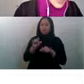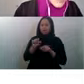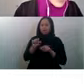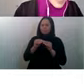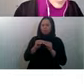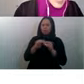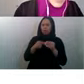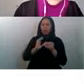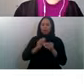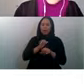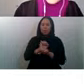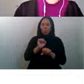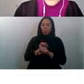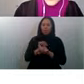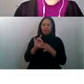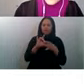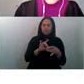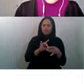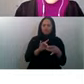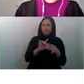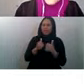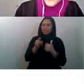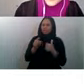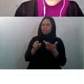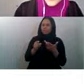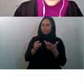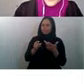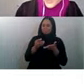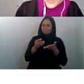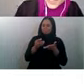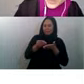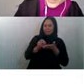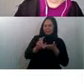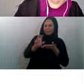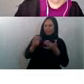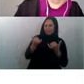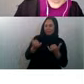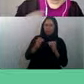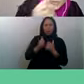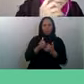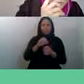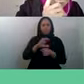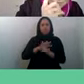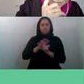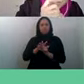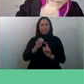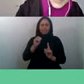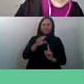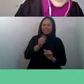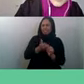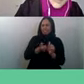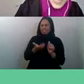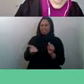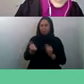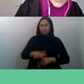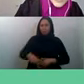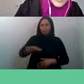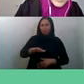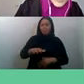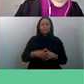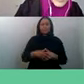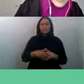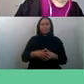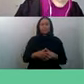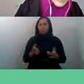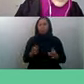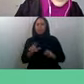terms of how do you do giving now? How does COVID affect everything? And what does that look like? So before I get started, I want to talk a little bit